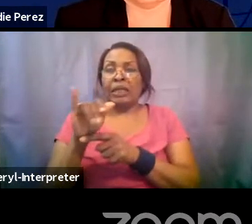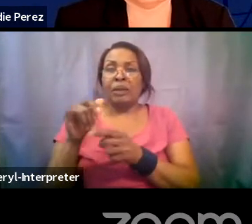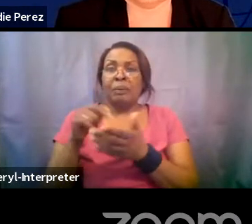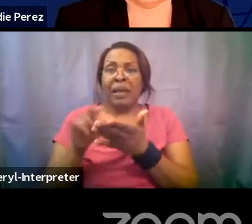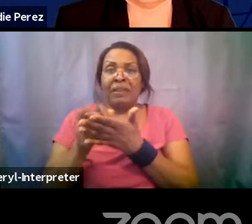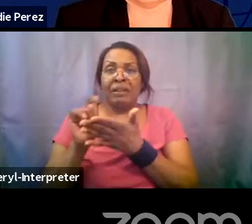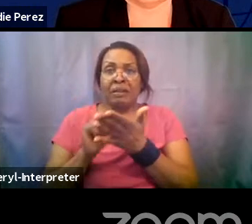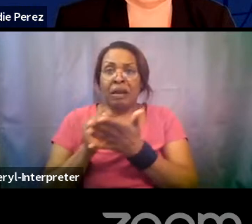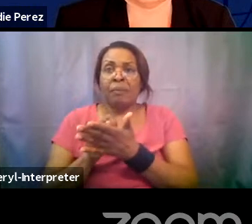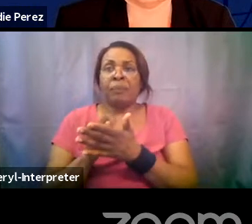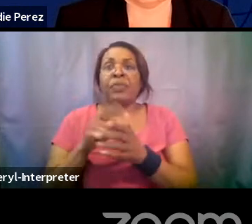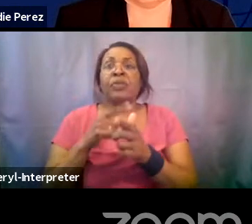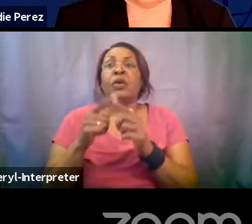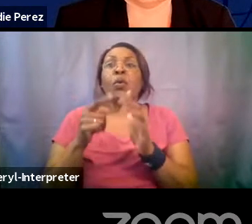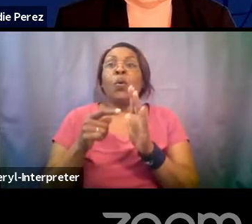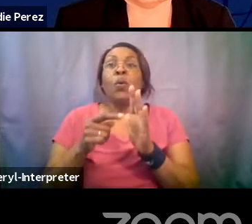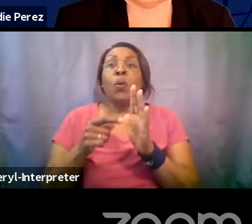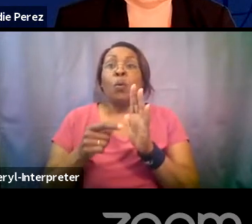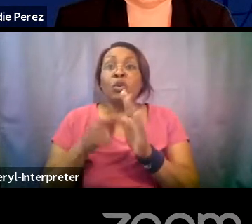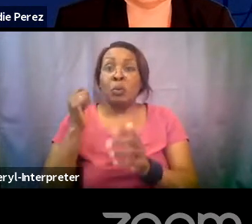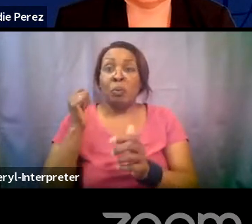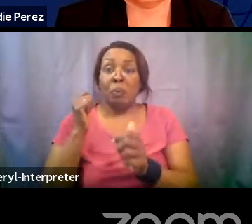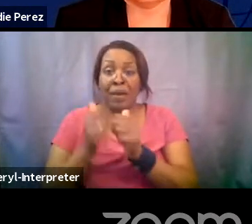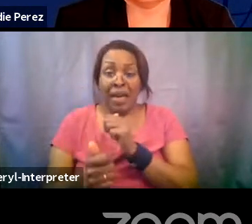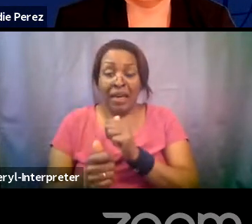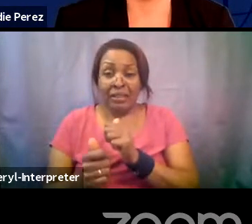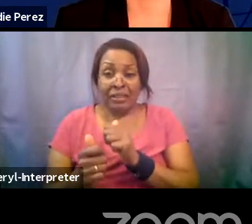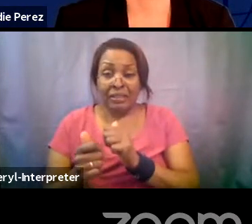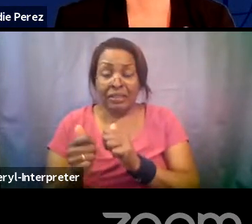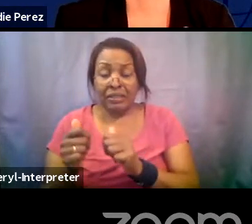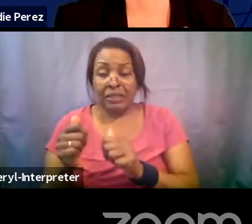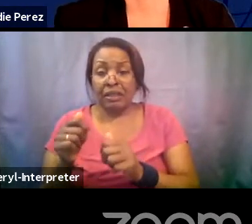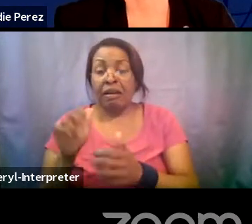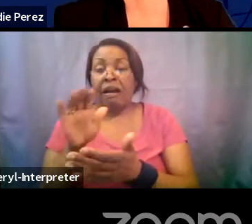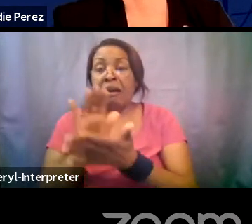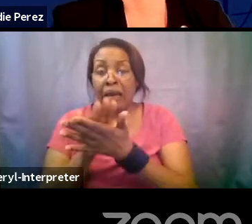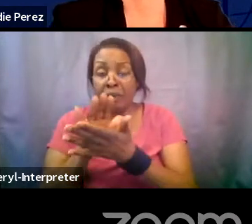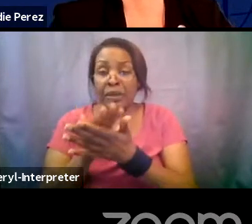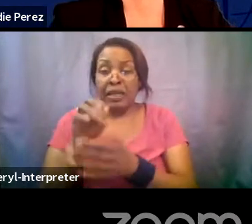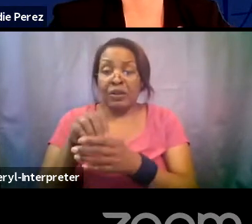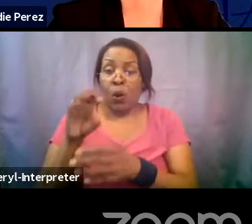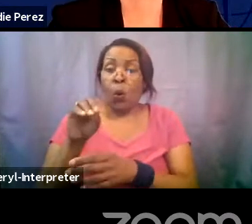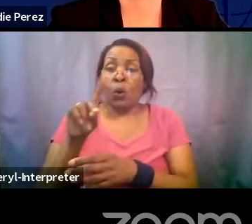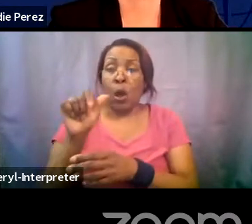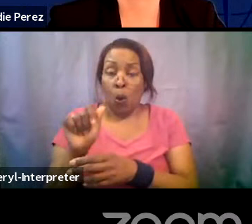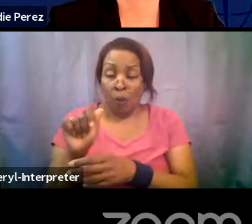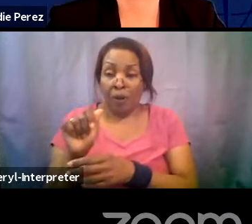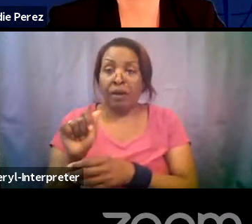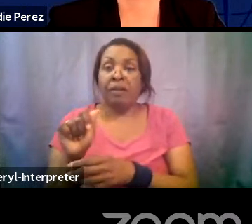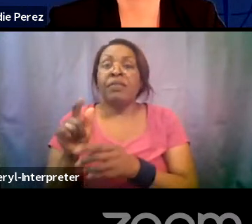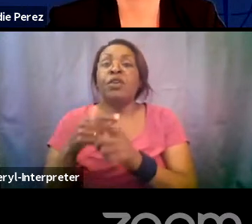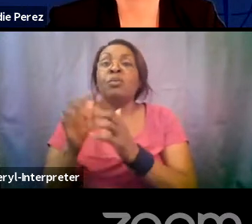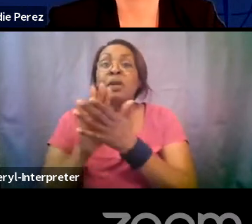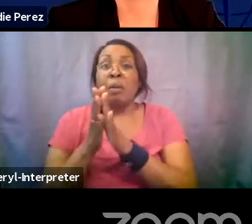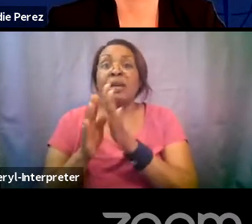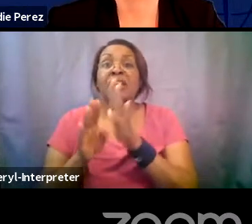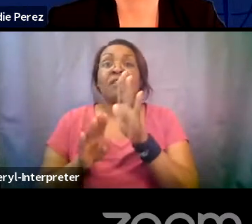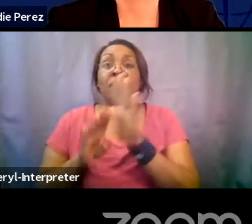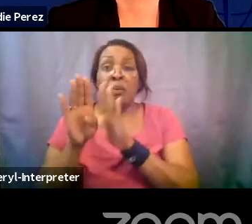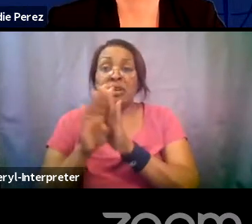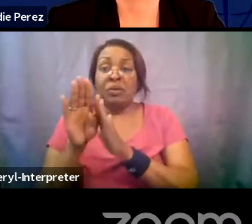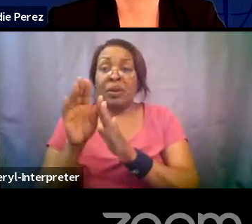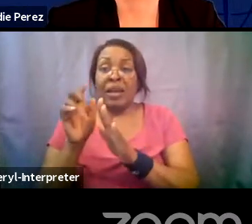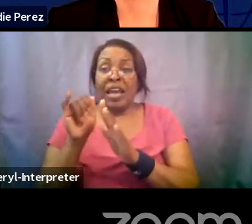And then once you pass the academy in Oklahoma and that you become a developmental air